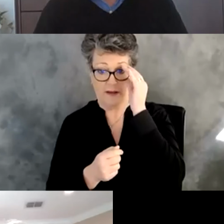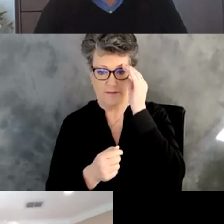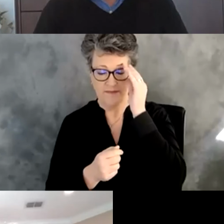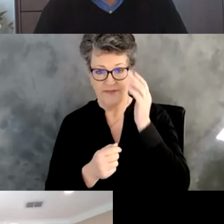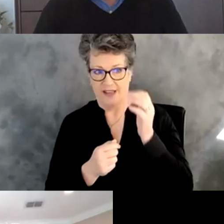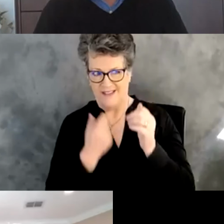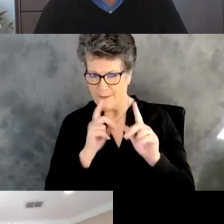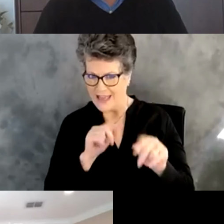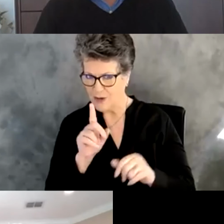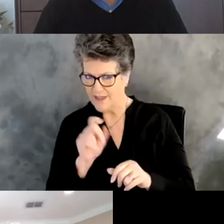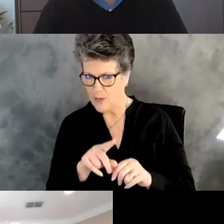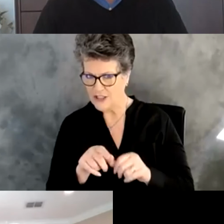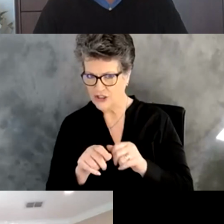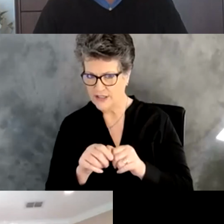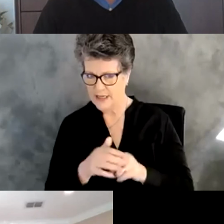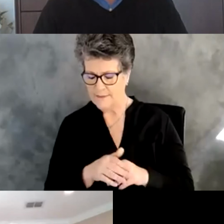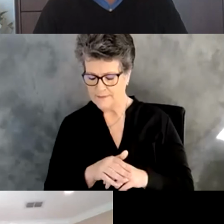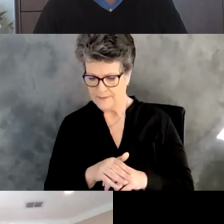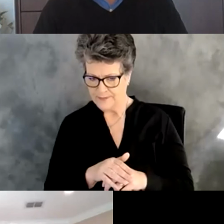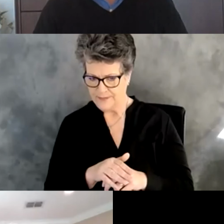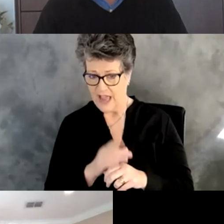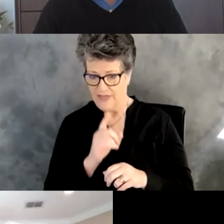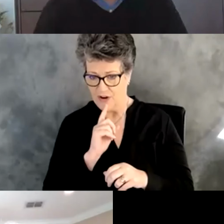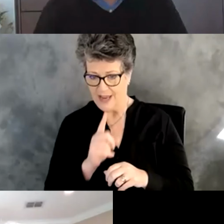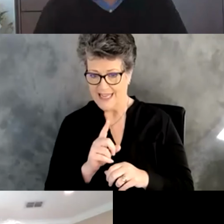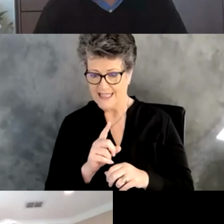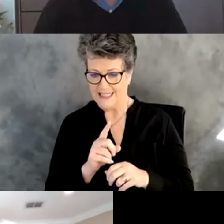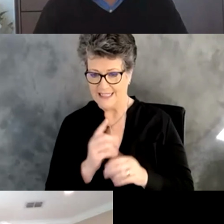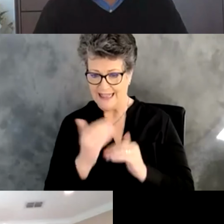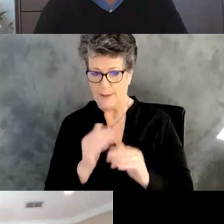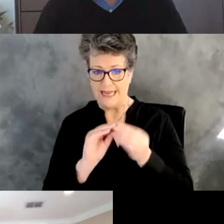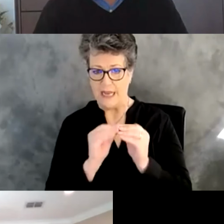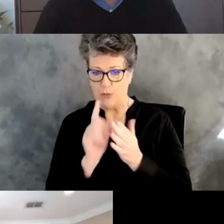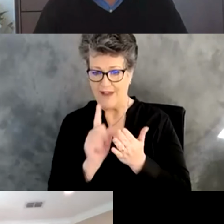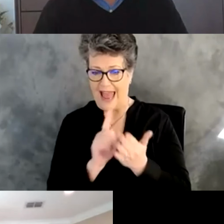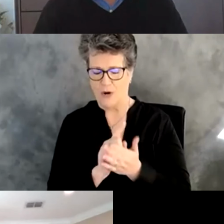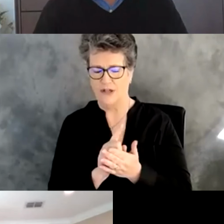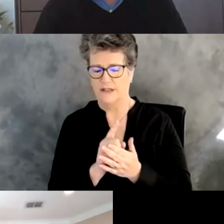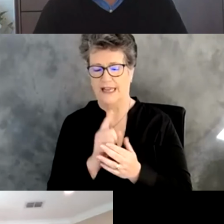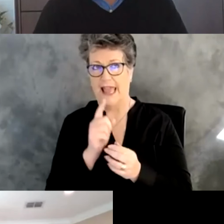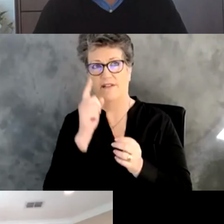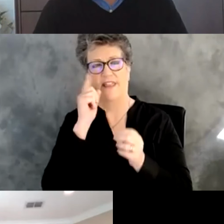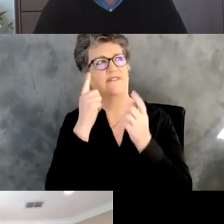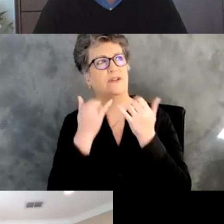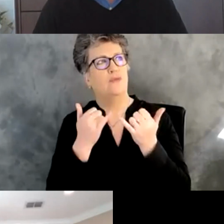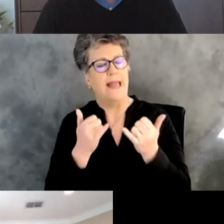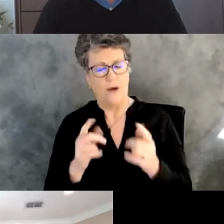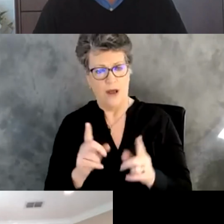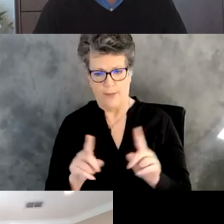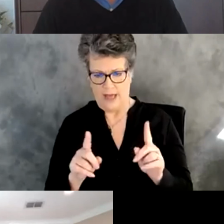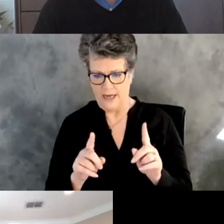question, there is a cap or a limit on the number of hours. I can't think of it at the top of my head, but in